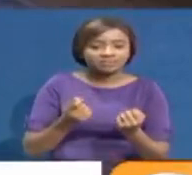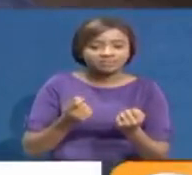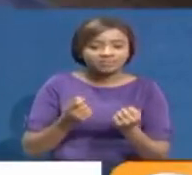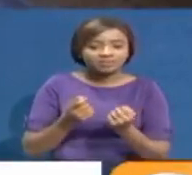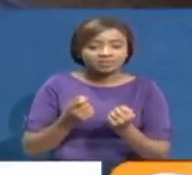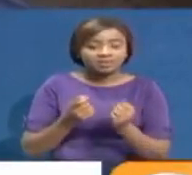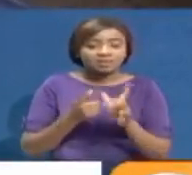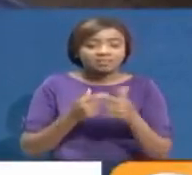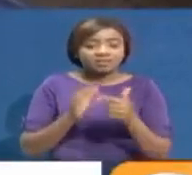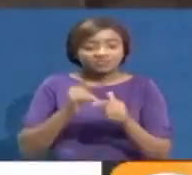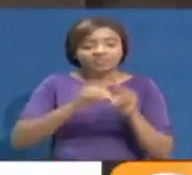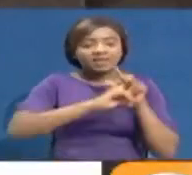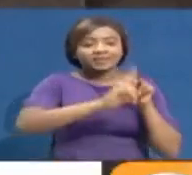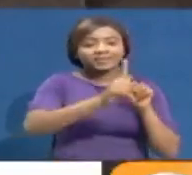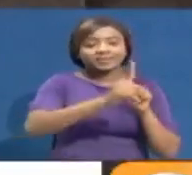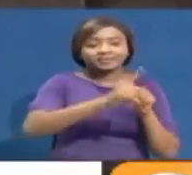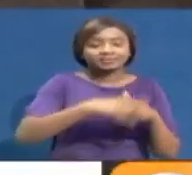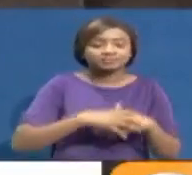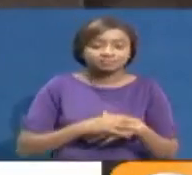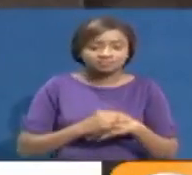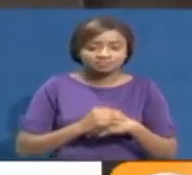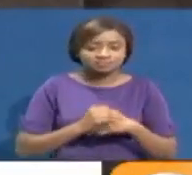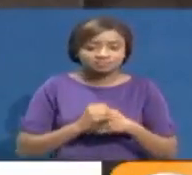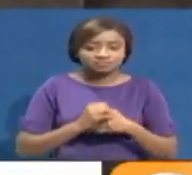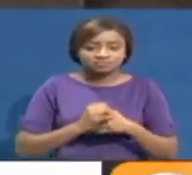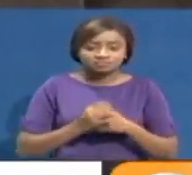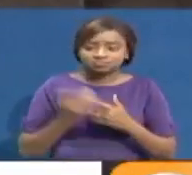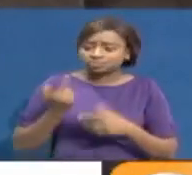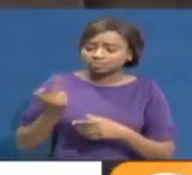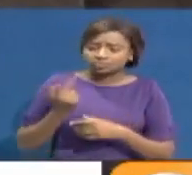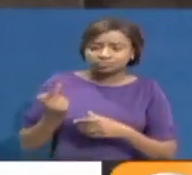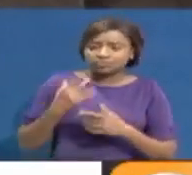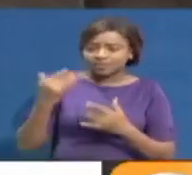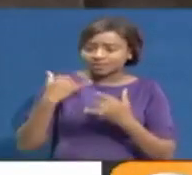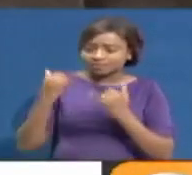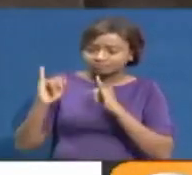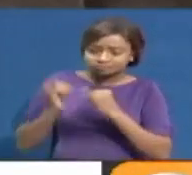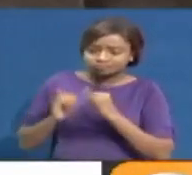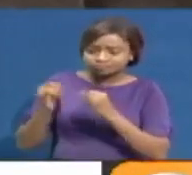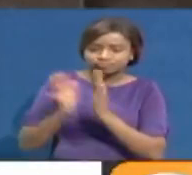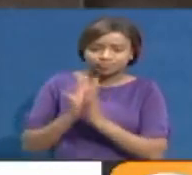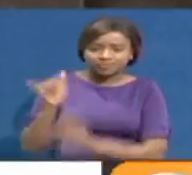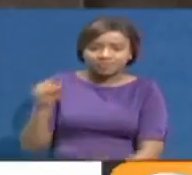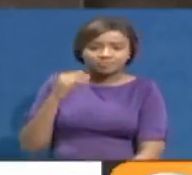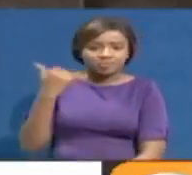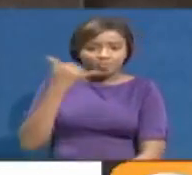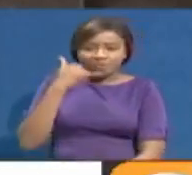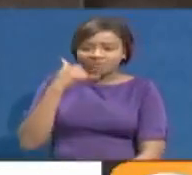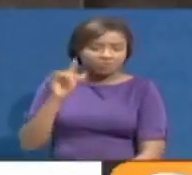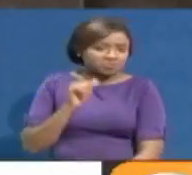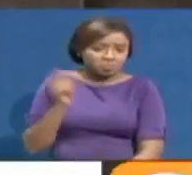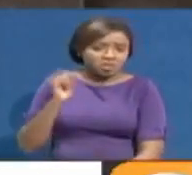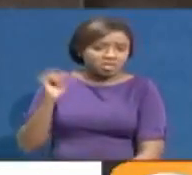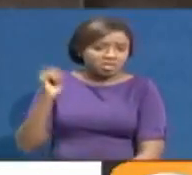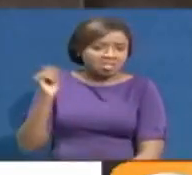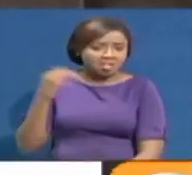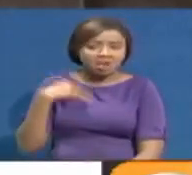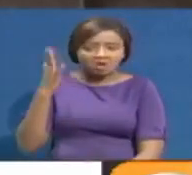then they sped off. Venye hata tulikuwa tumeongea naye kwa simu, alikuwa very much okay.